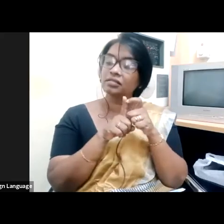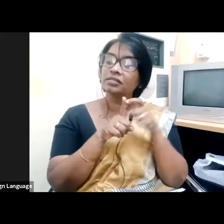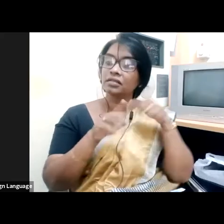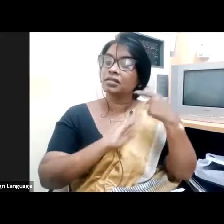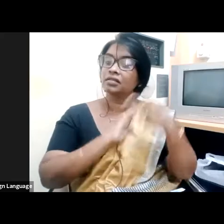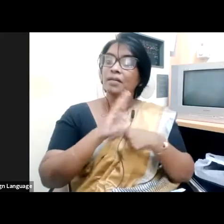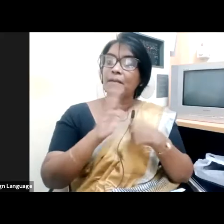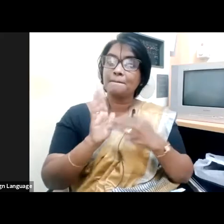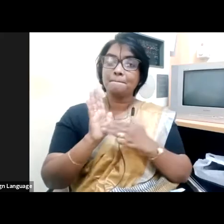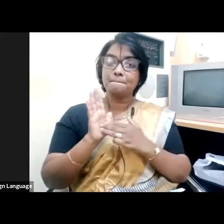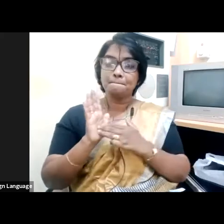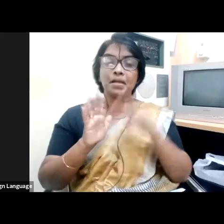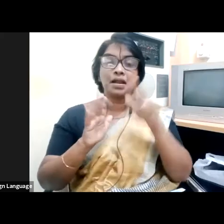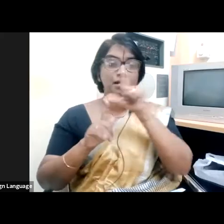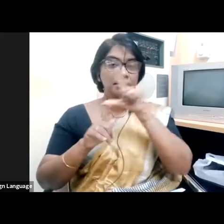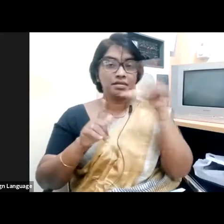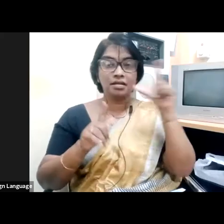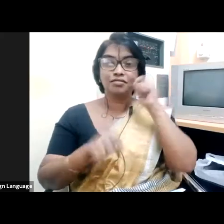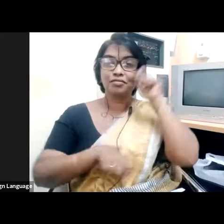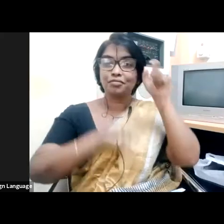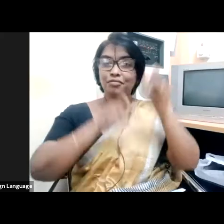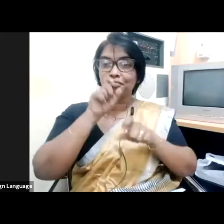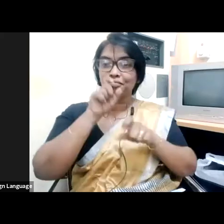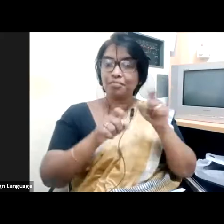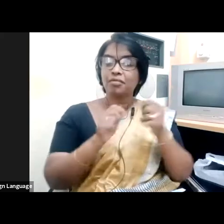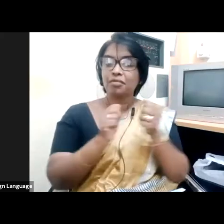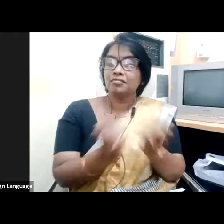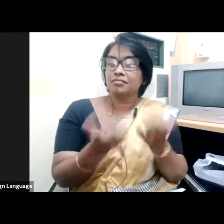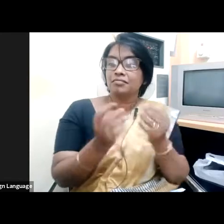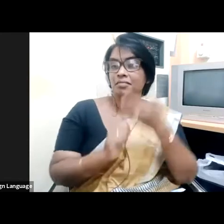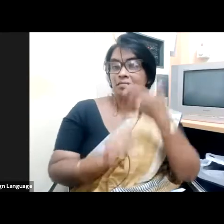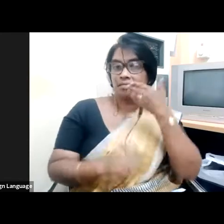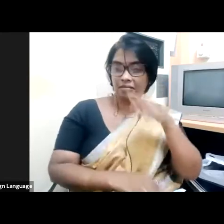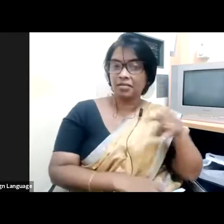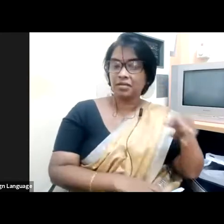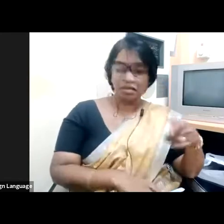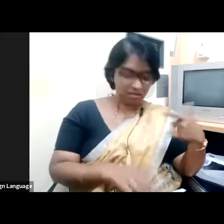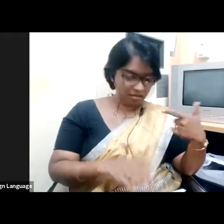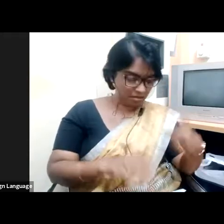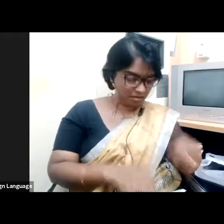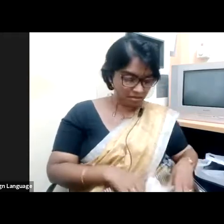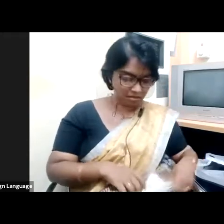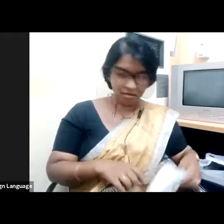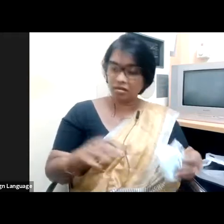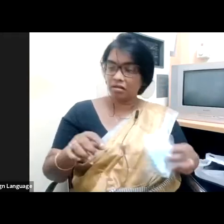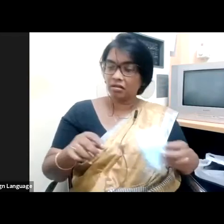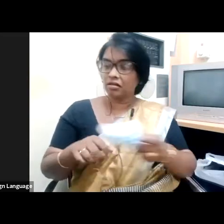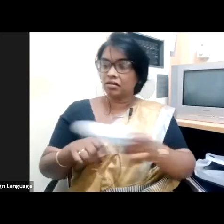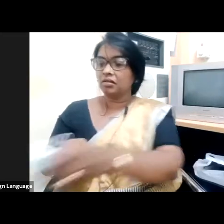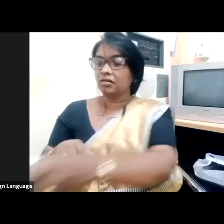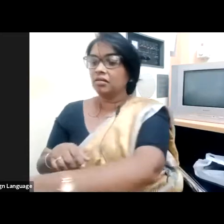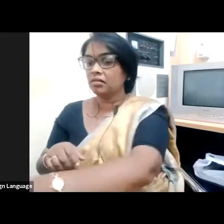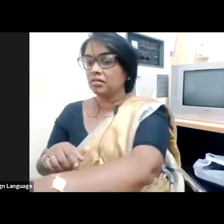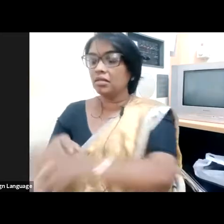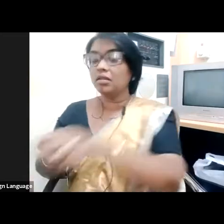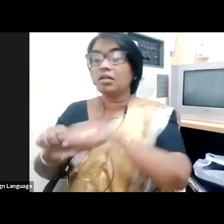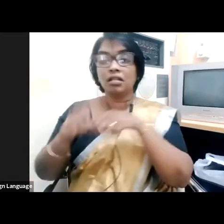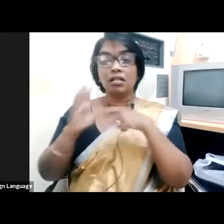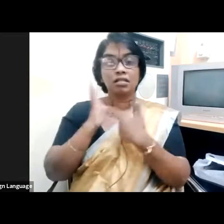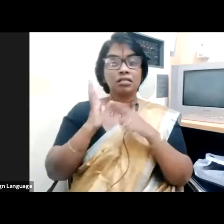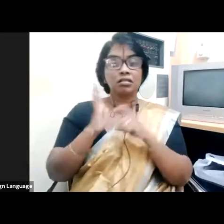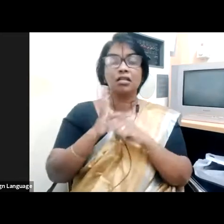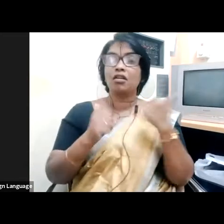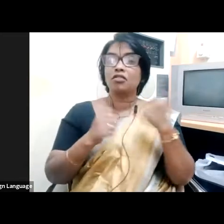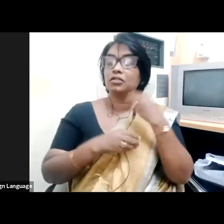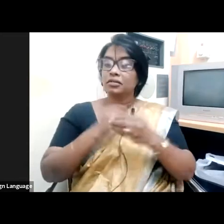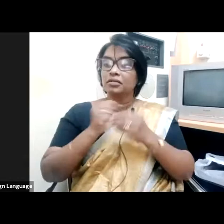at the cusp of technology and innovation, obviously. And then, my newer role at SLASCOM has got